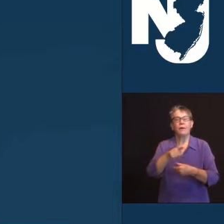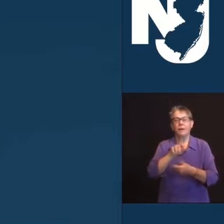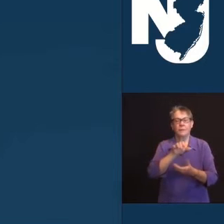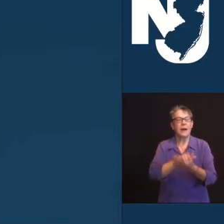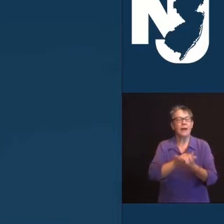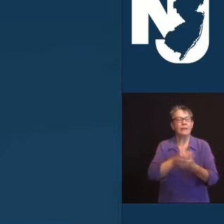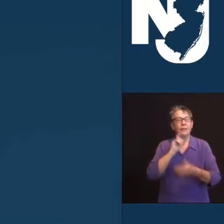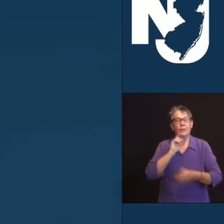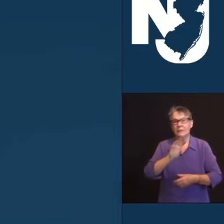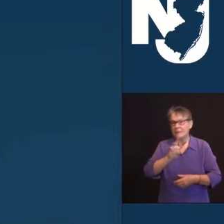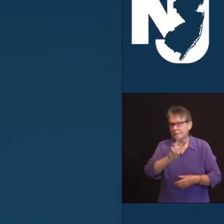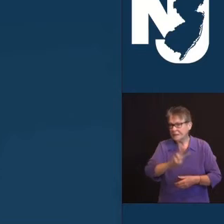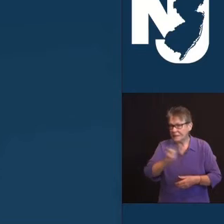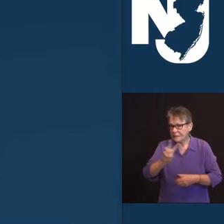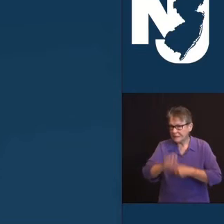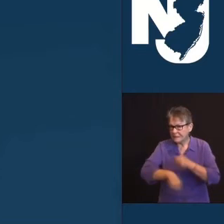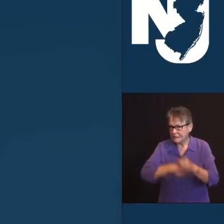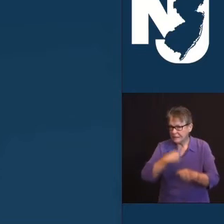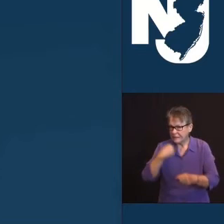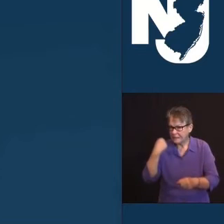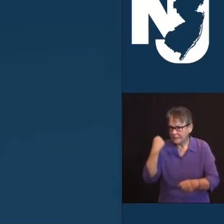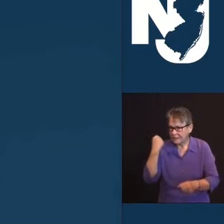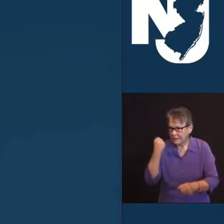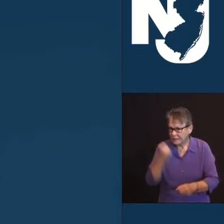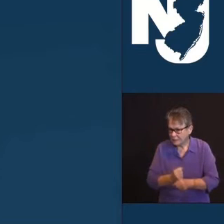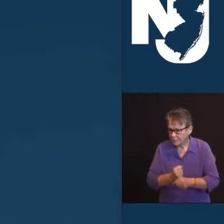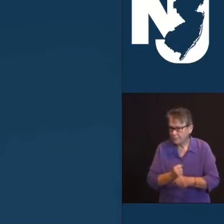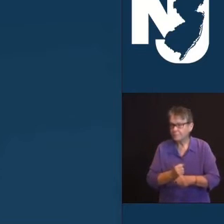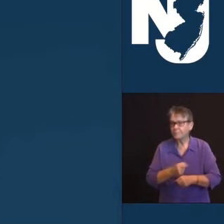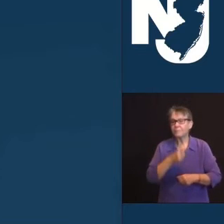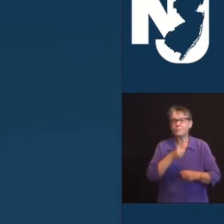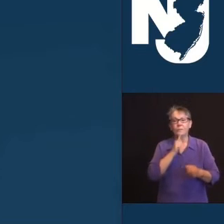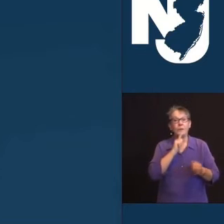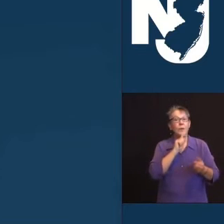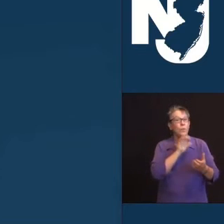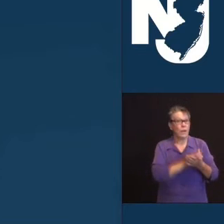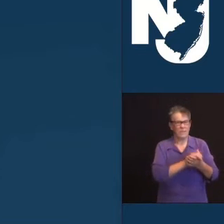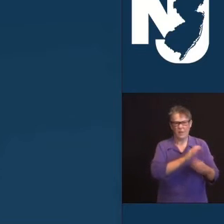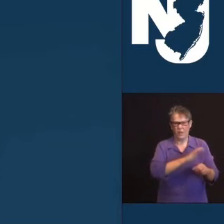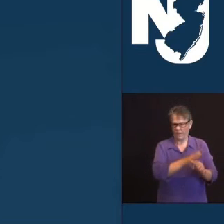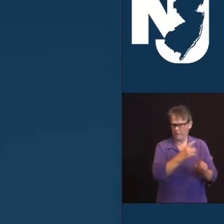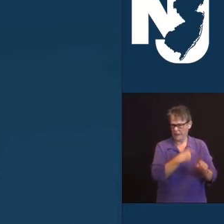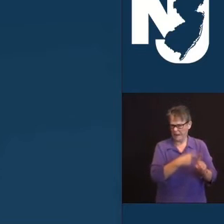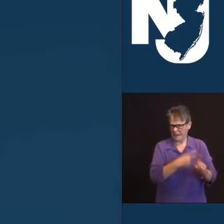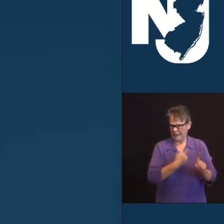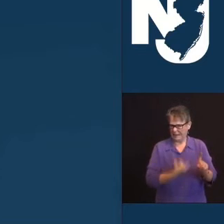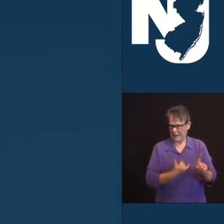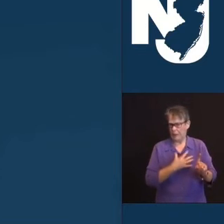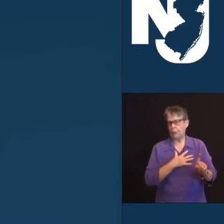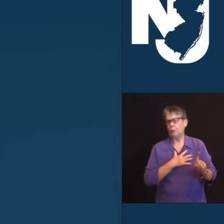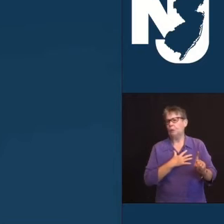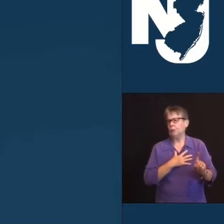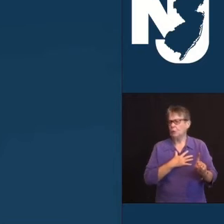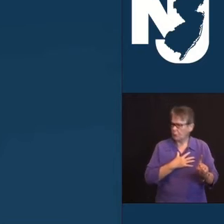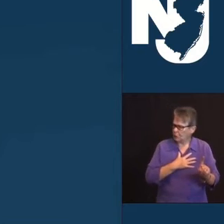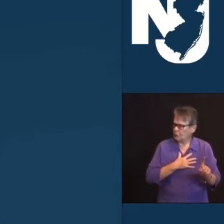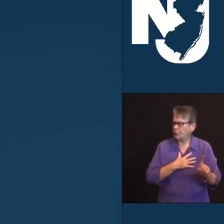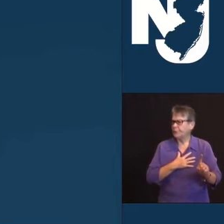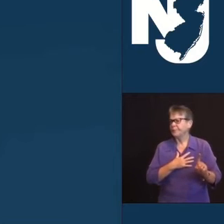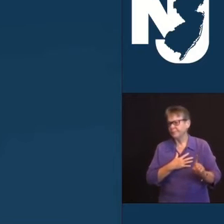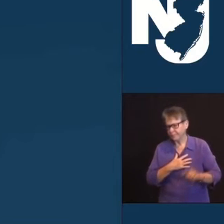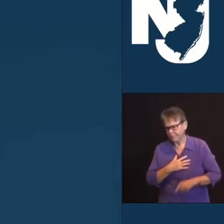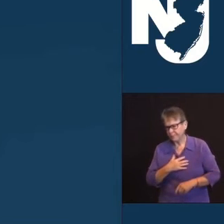was COVID positive, keep her in your prayers, and their children, daughters Diane, with whom I had the great honor of speaking on Friday,